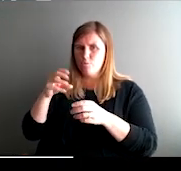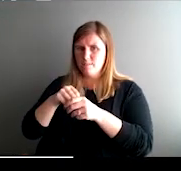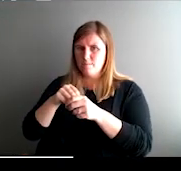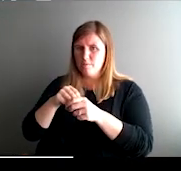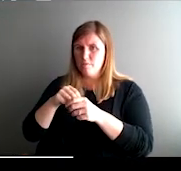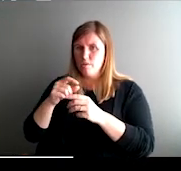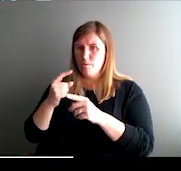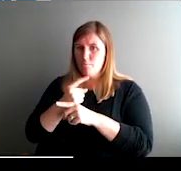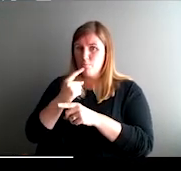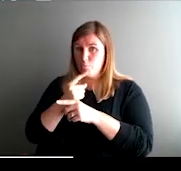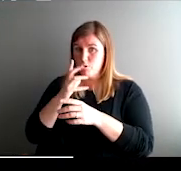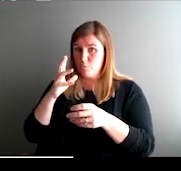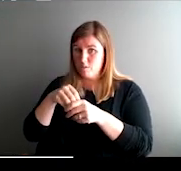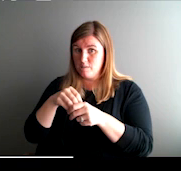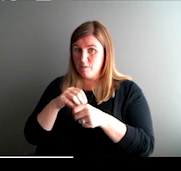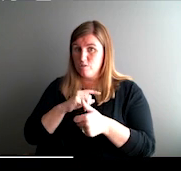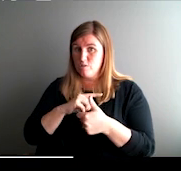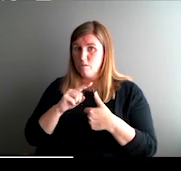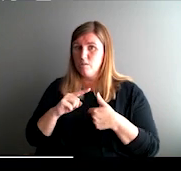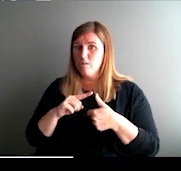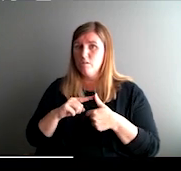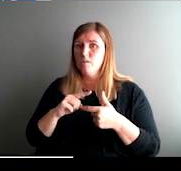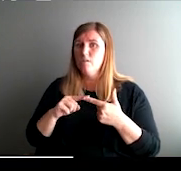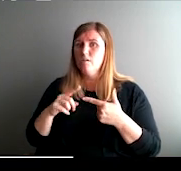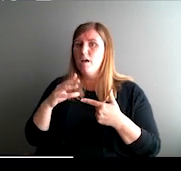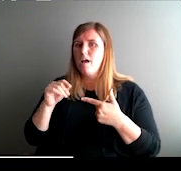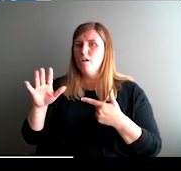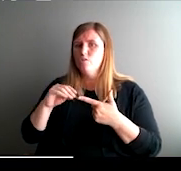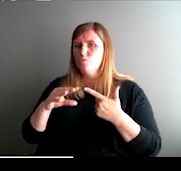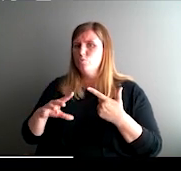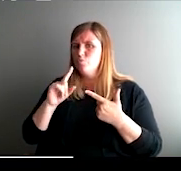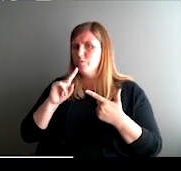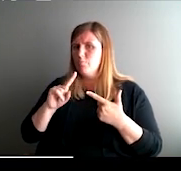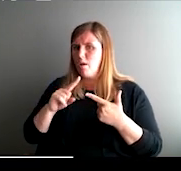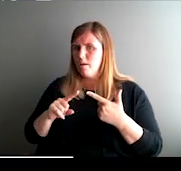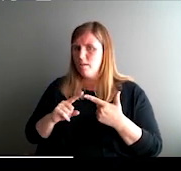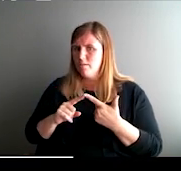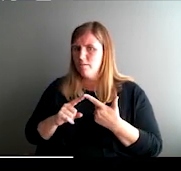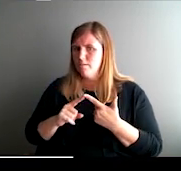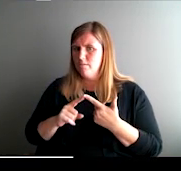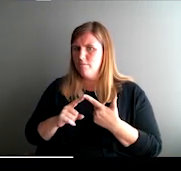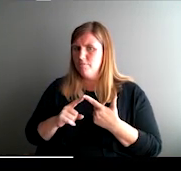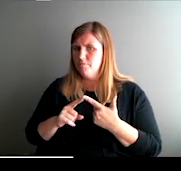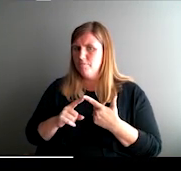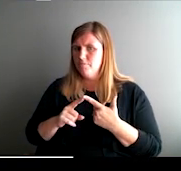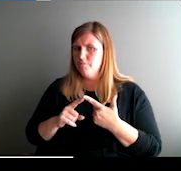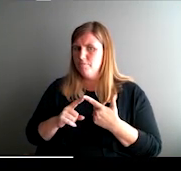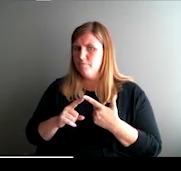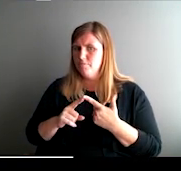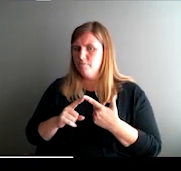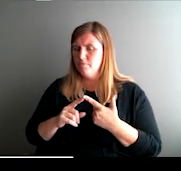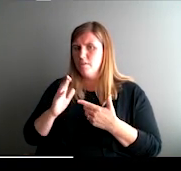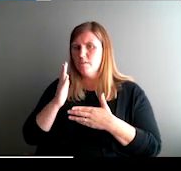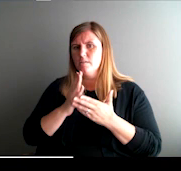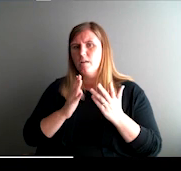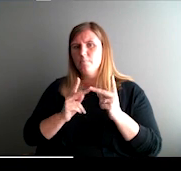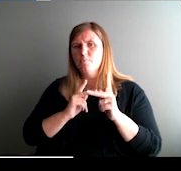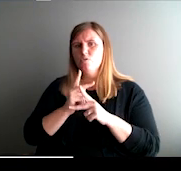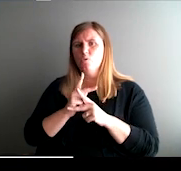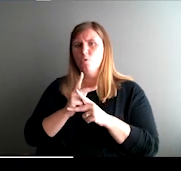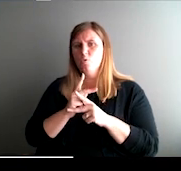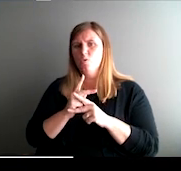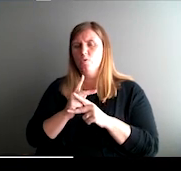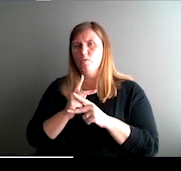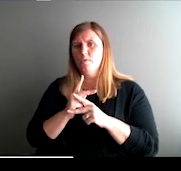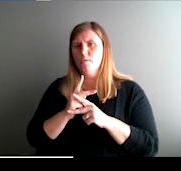participation, appropriate participation, and the students responding. And you should have some sort